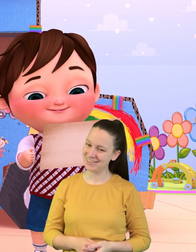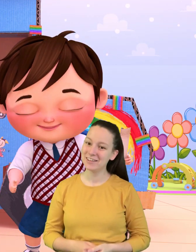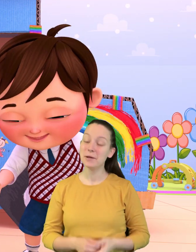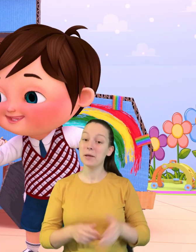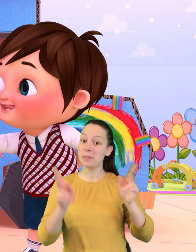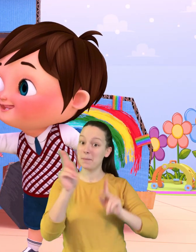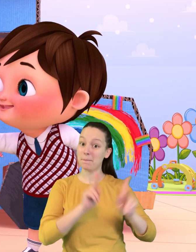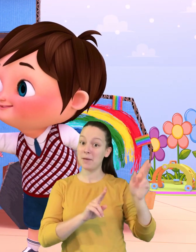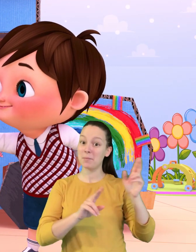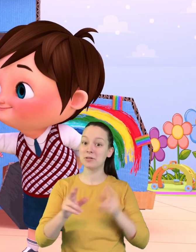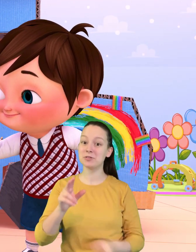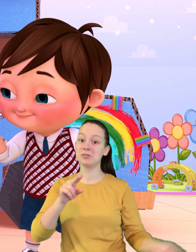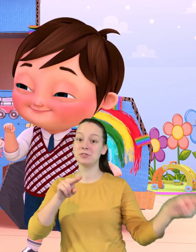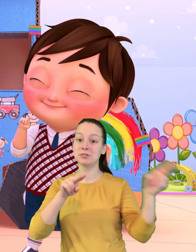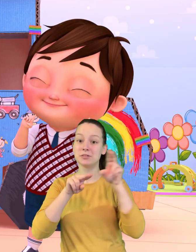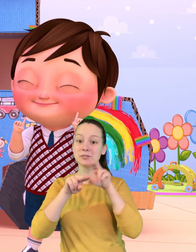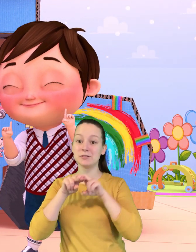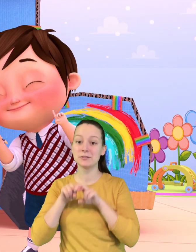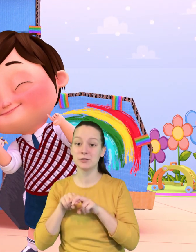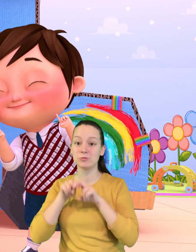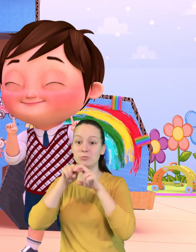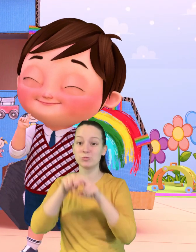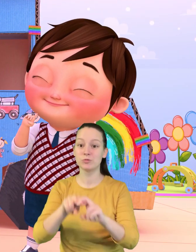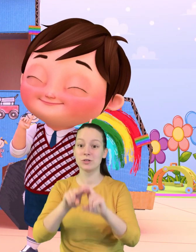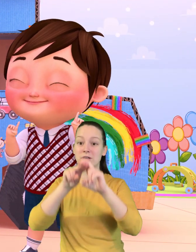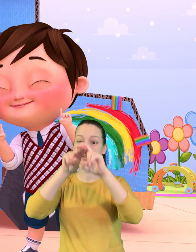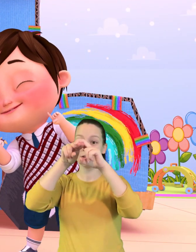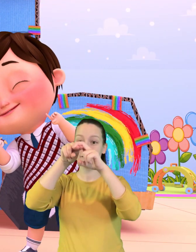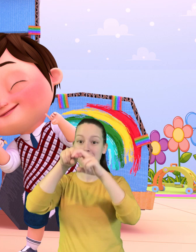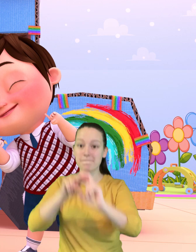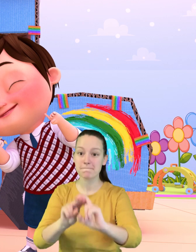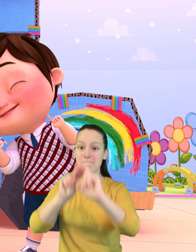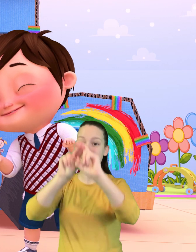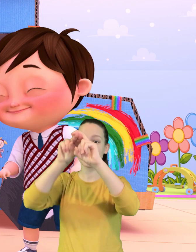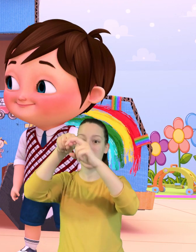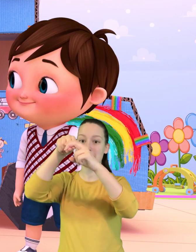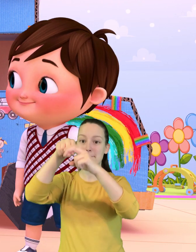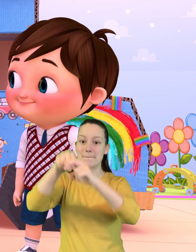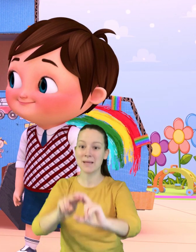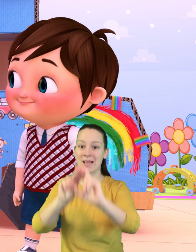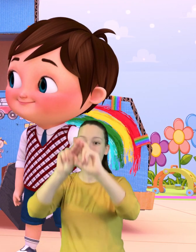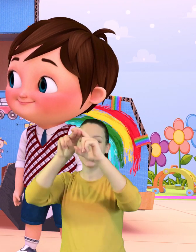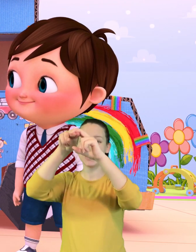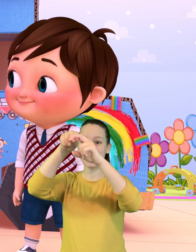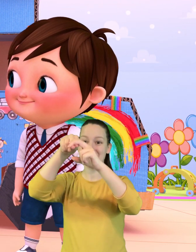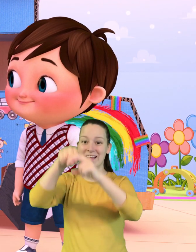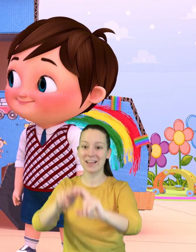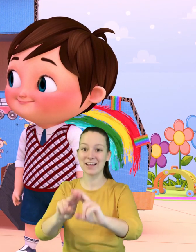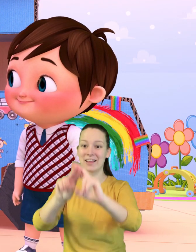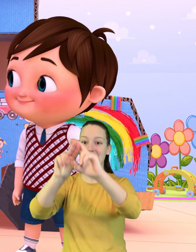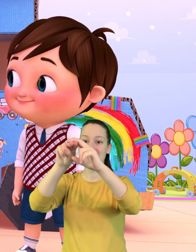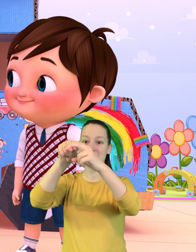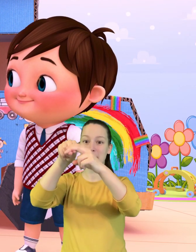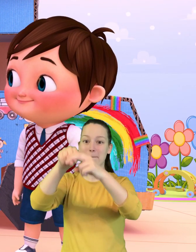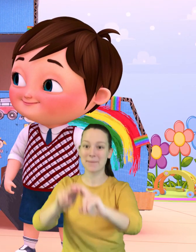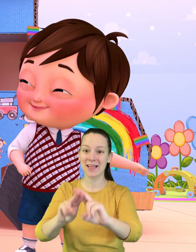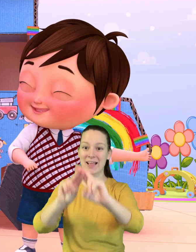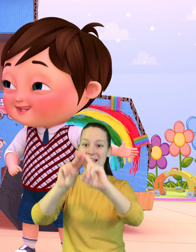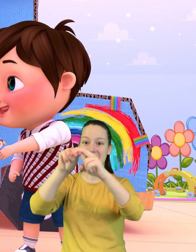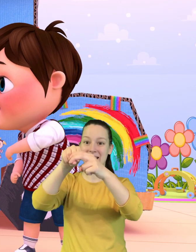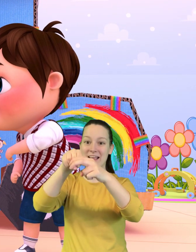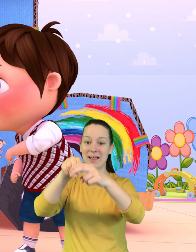the wipes on the bus go Swish and swish Swish and swish